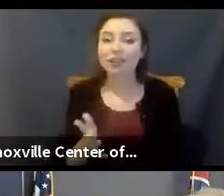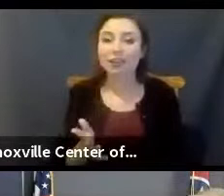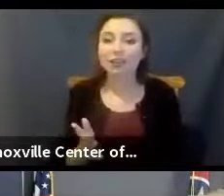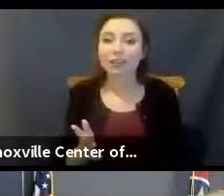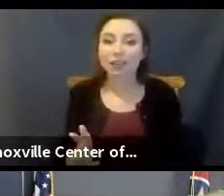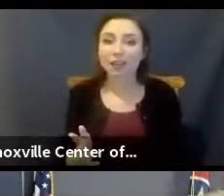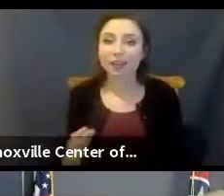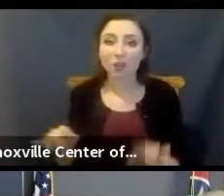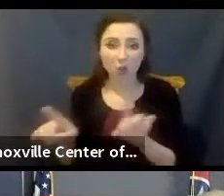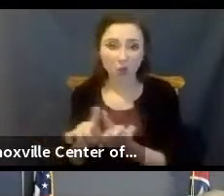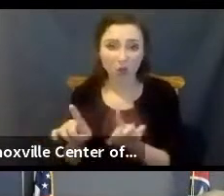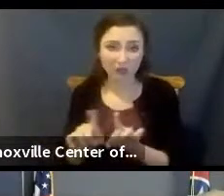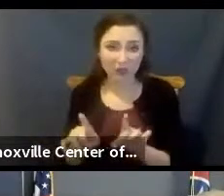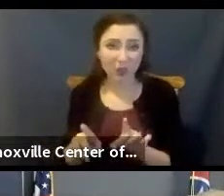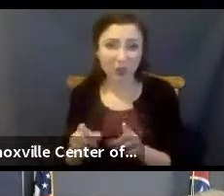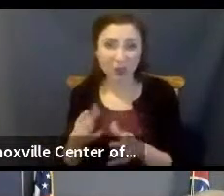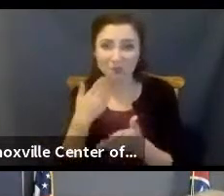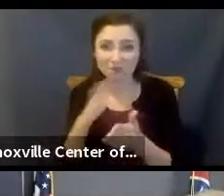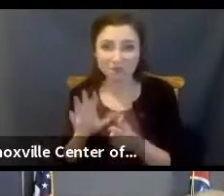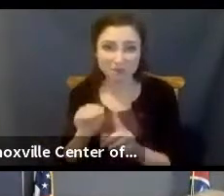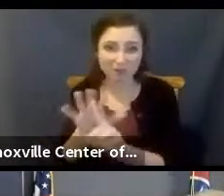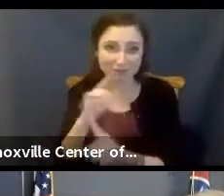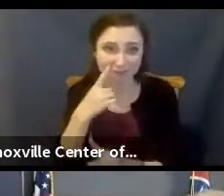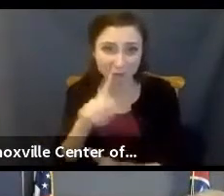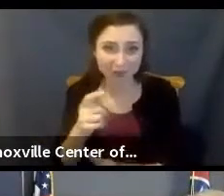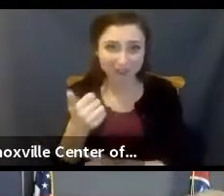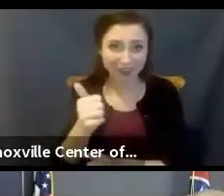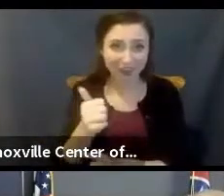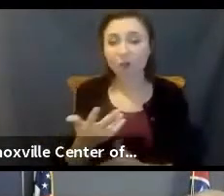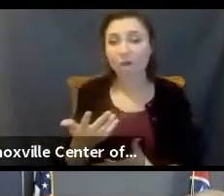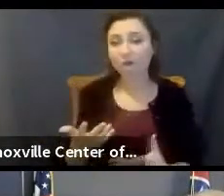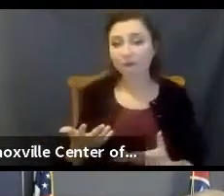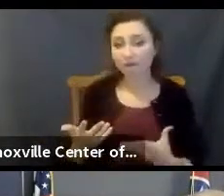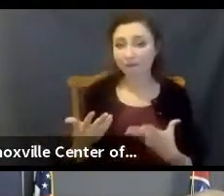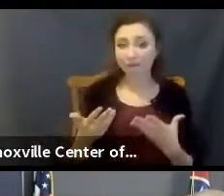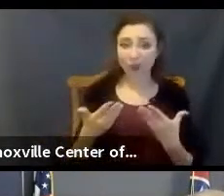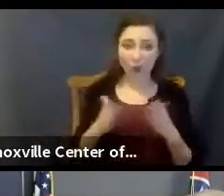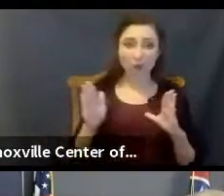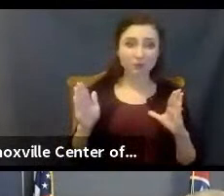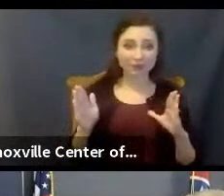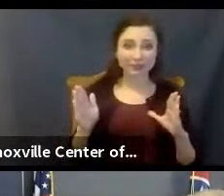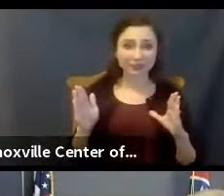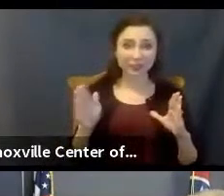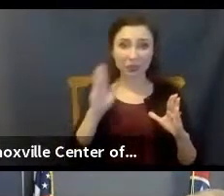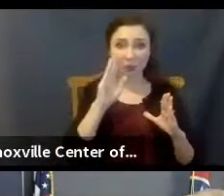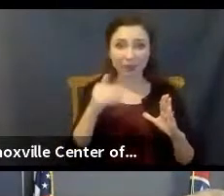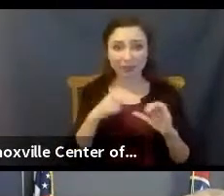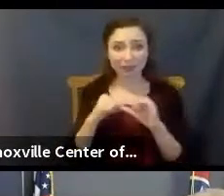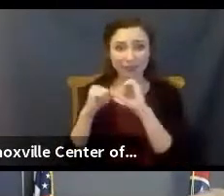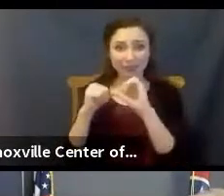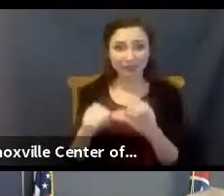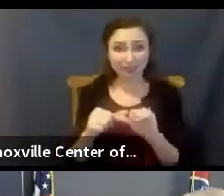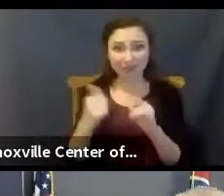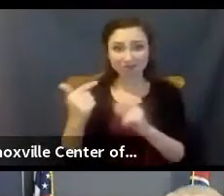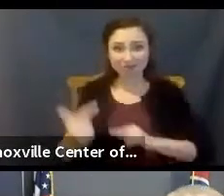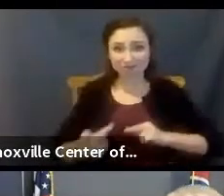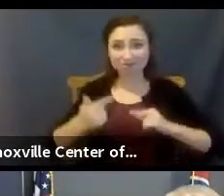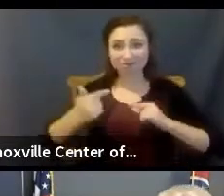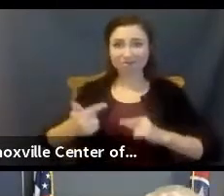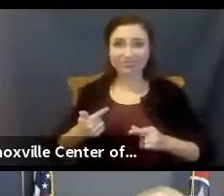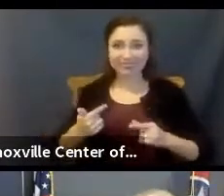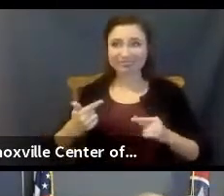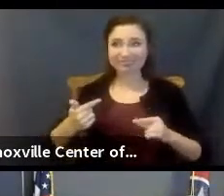as the 10 o'clock? Because ultimately there's going to be this continued tension between public